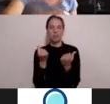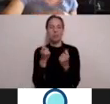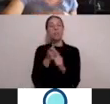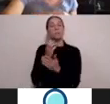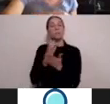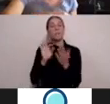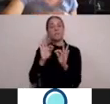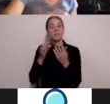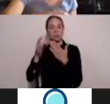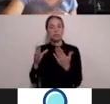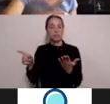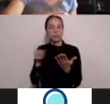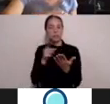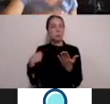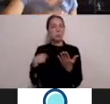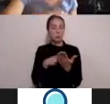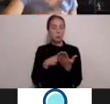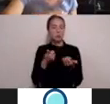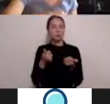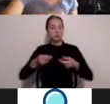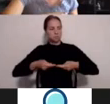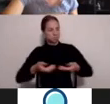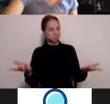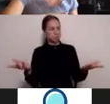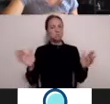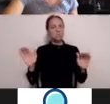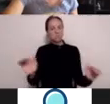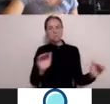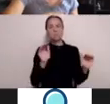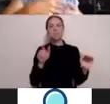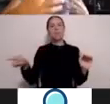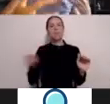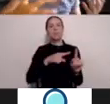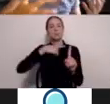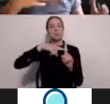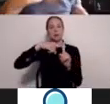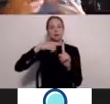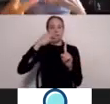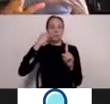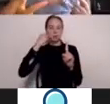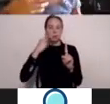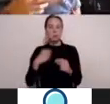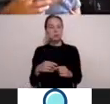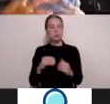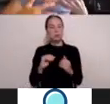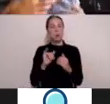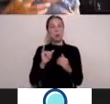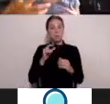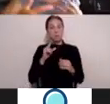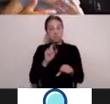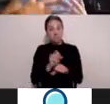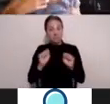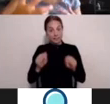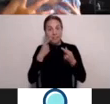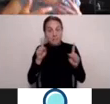that's something that we're going to be distributing widely is those positive experiences and how it really can work and the benefits